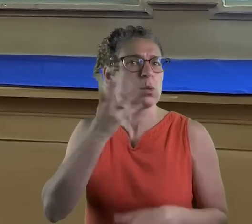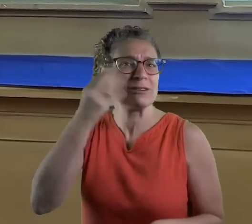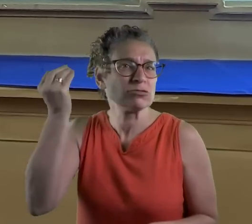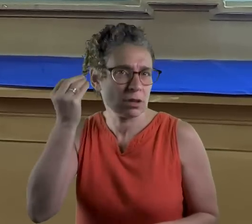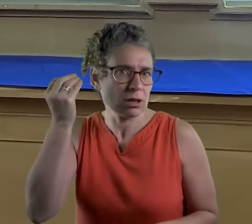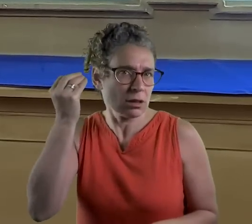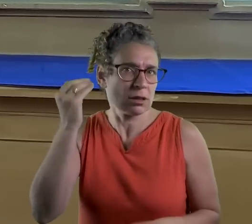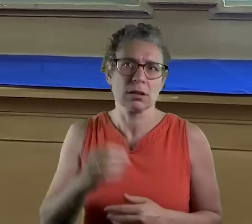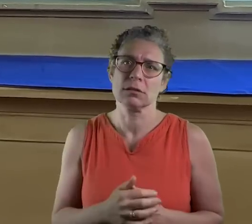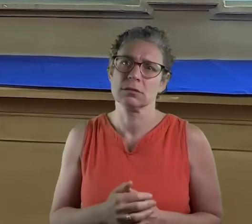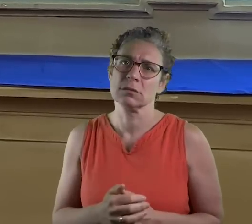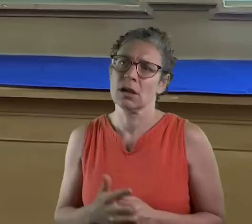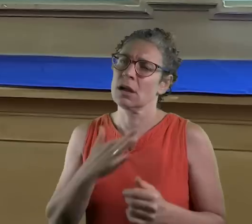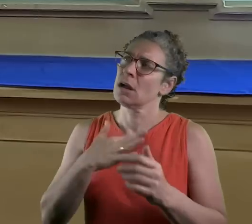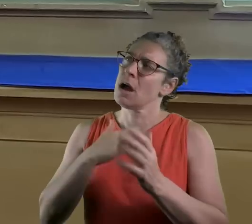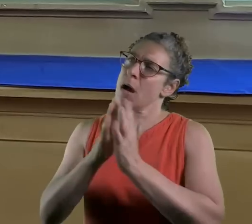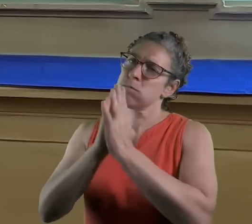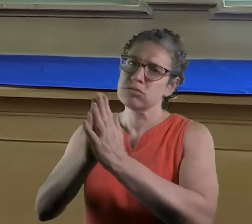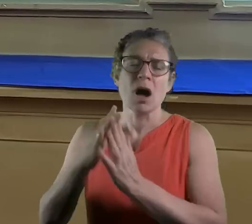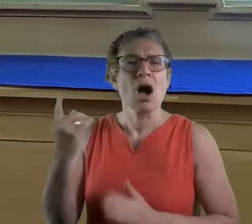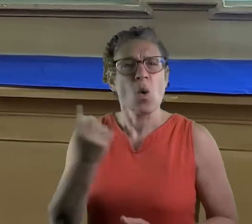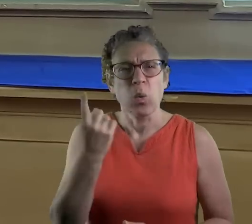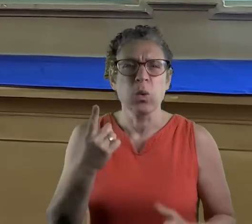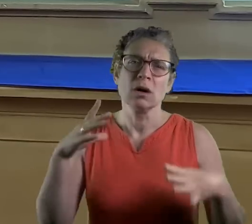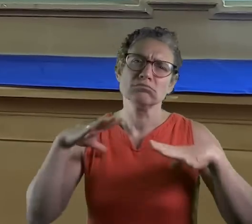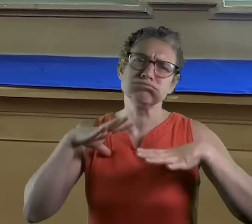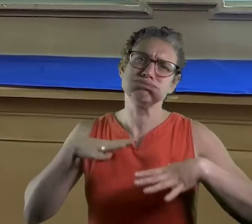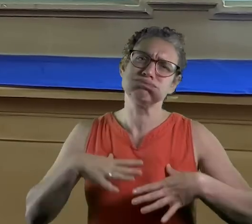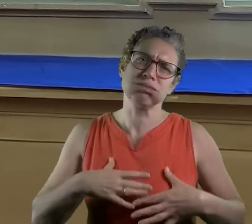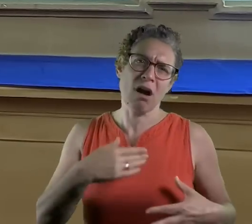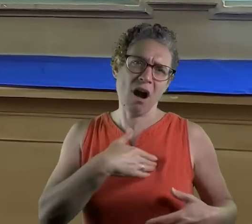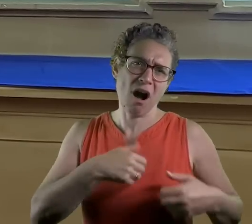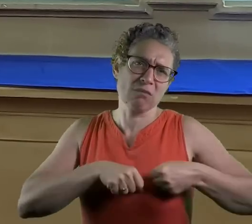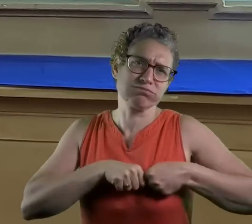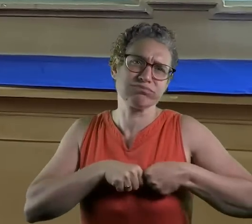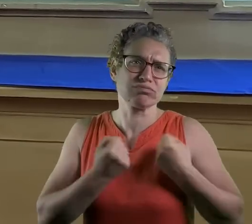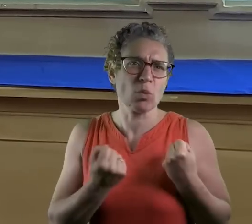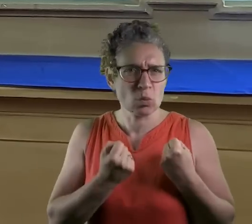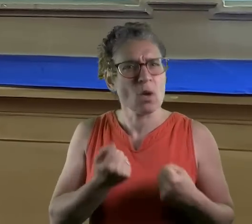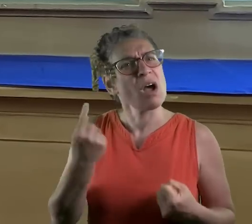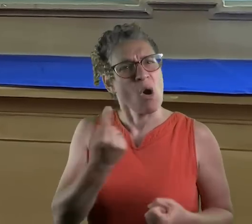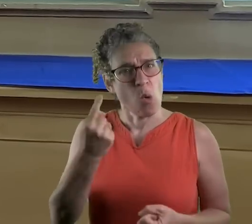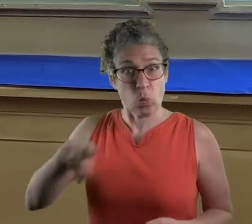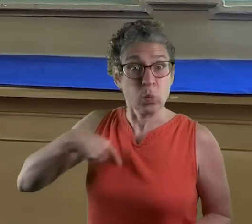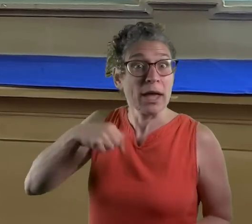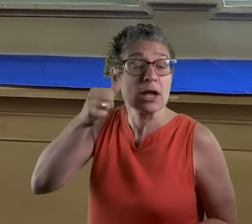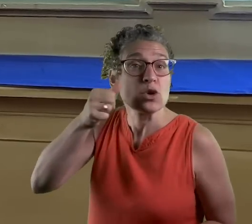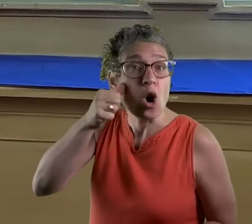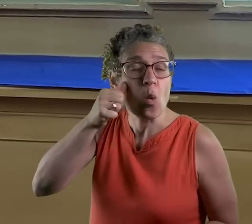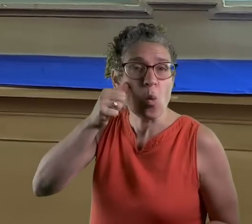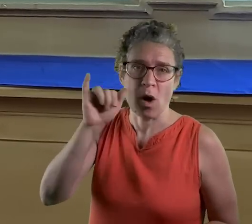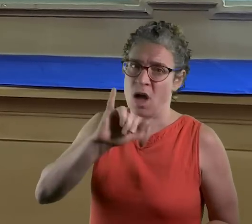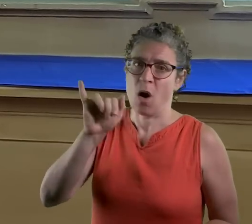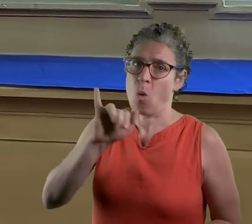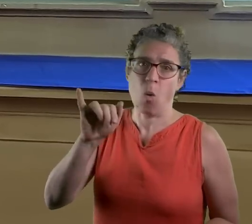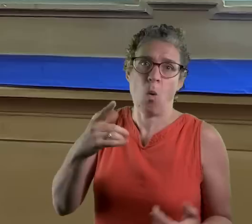spiritually. We pray for those who are weary and broken-hearted, people known to us or